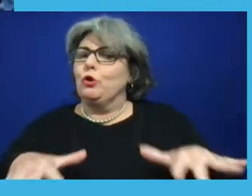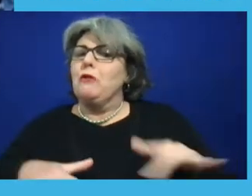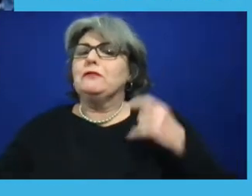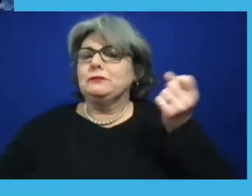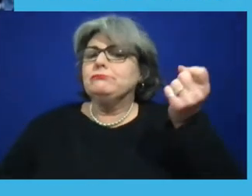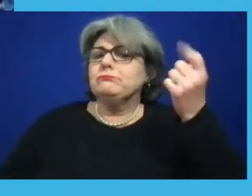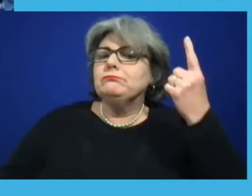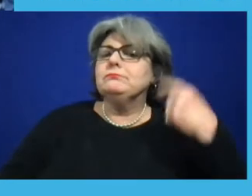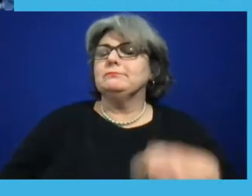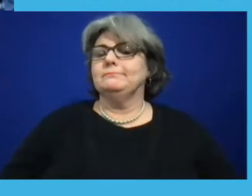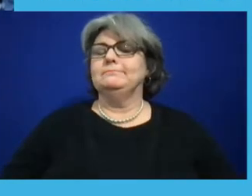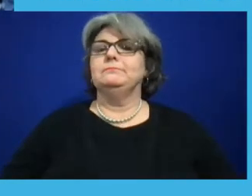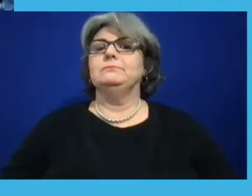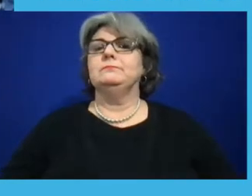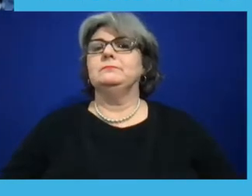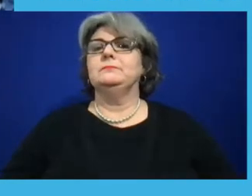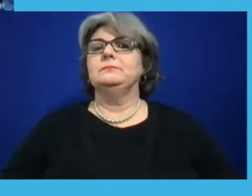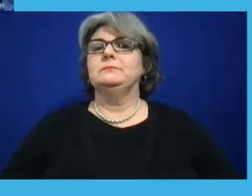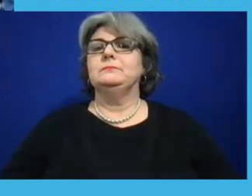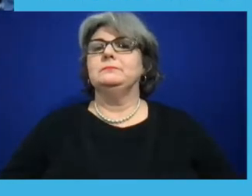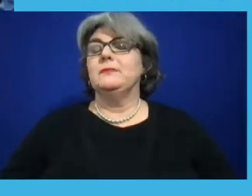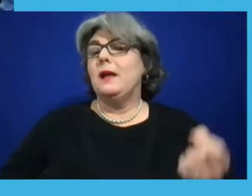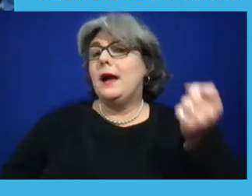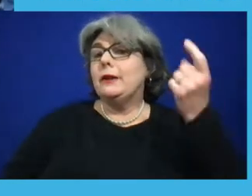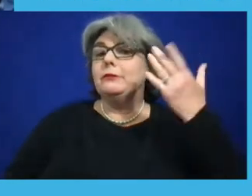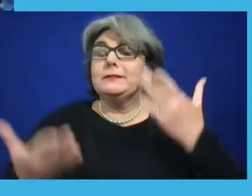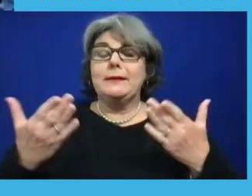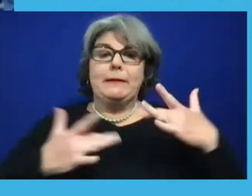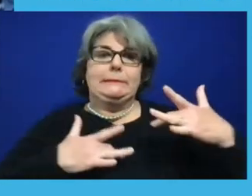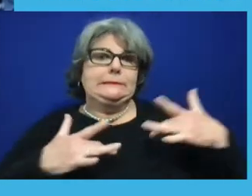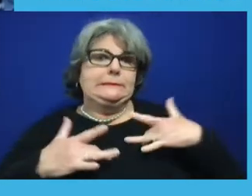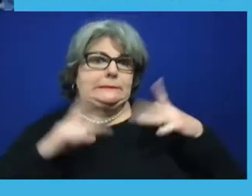So I get why people are anxious.